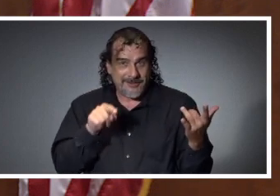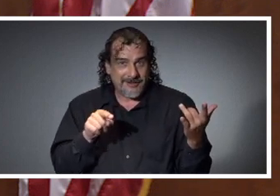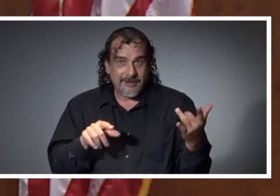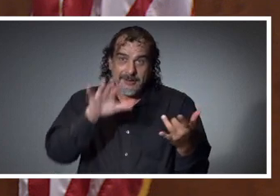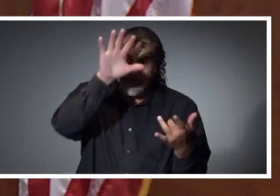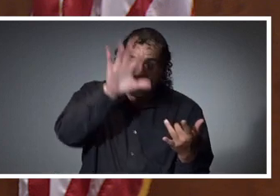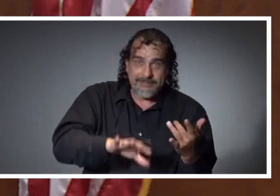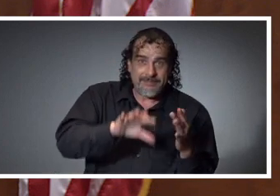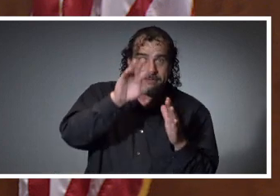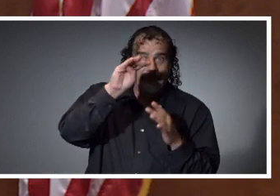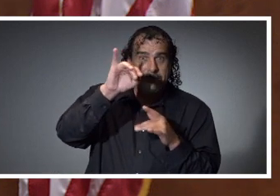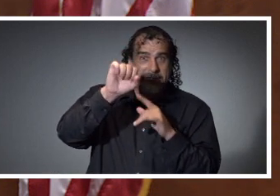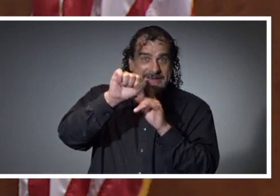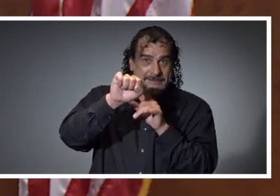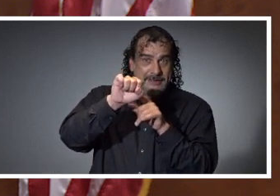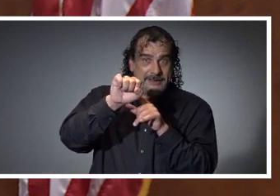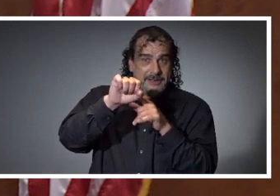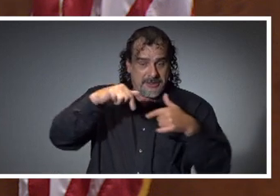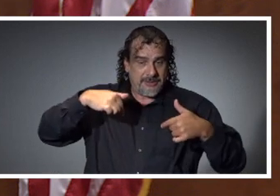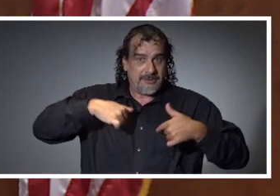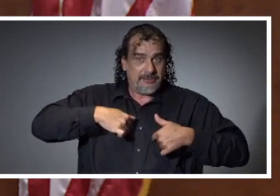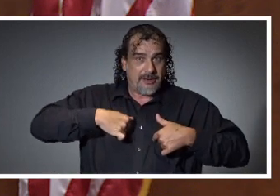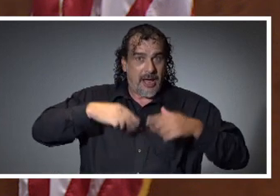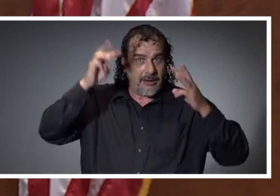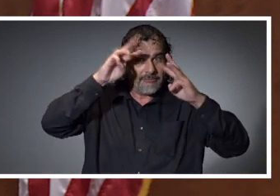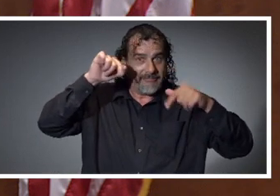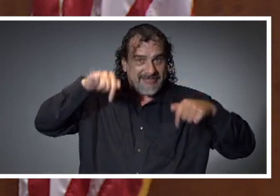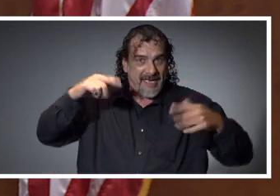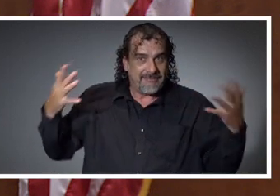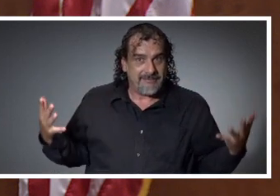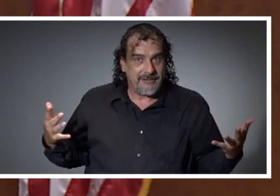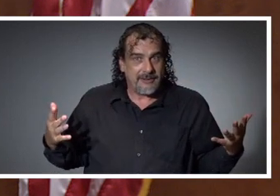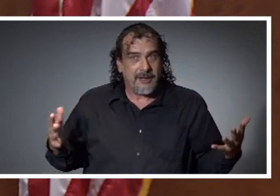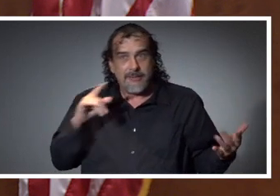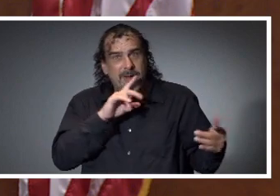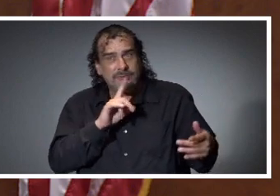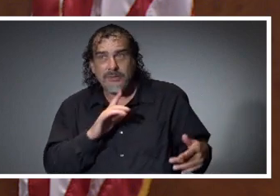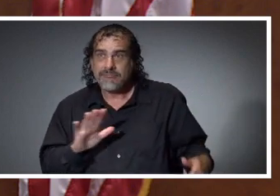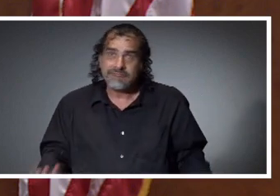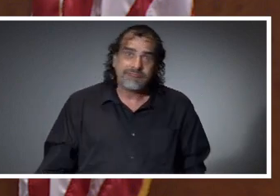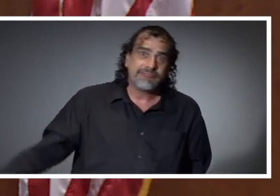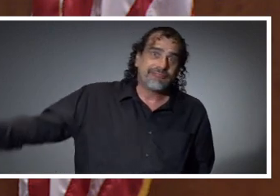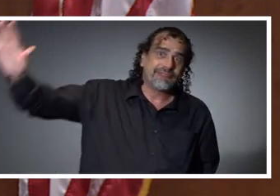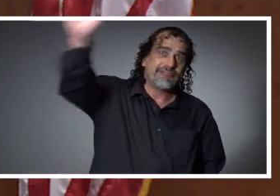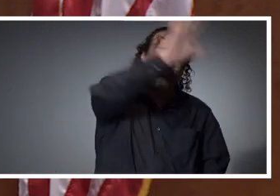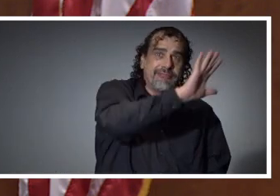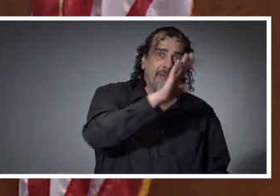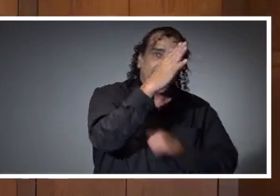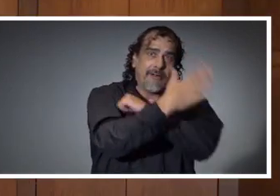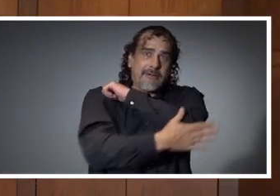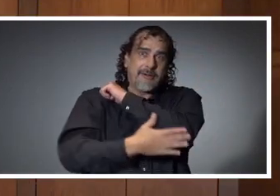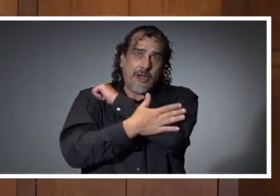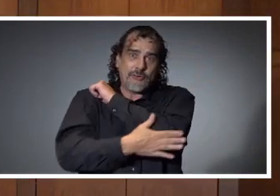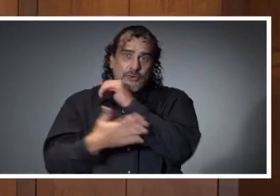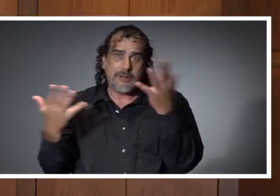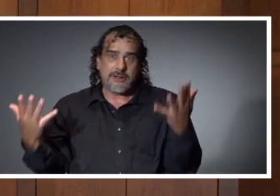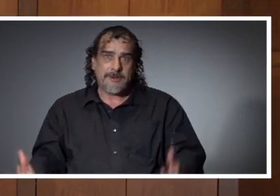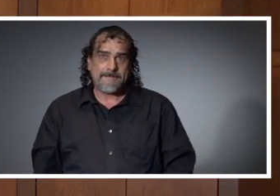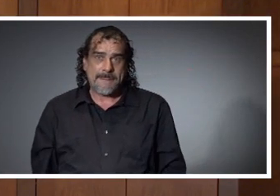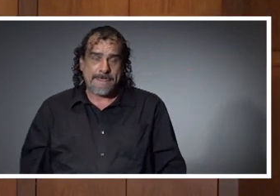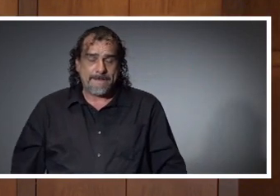of Mississippi, which I am obviously most concerned about, but it's also true of a lot of student athletes across America.